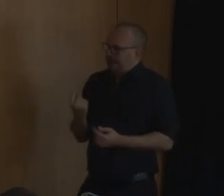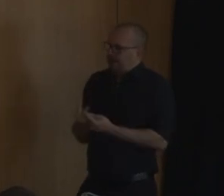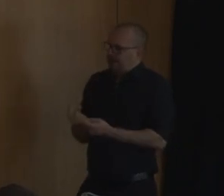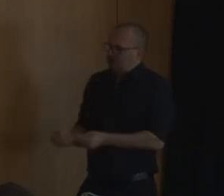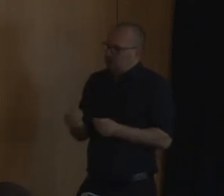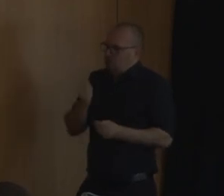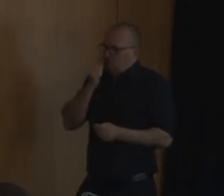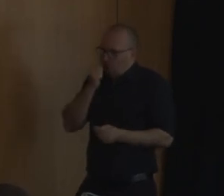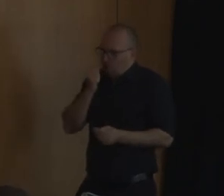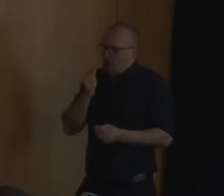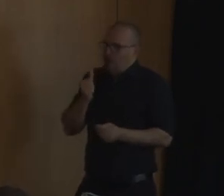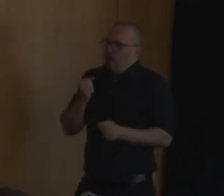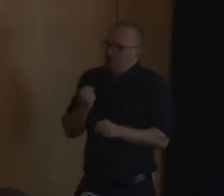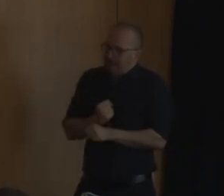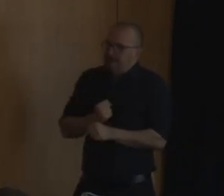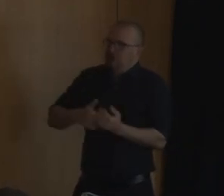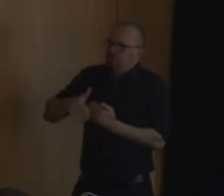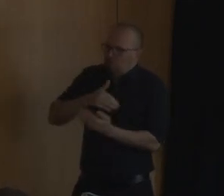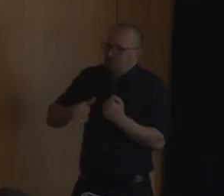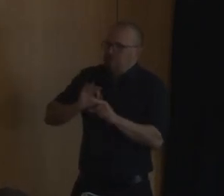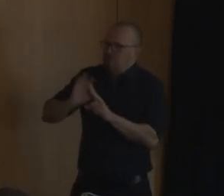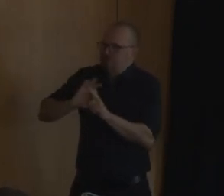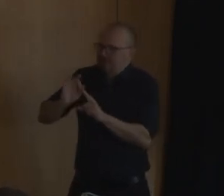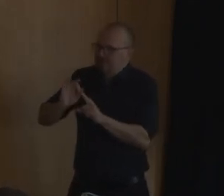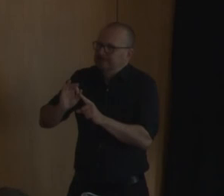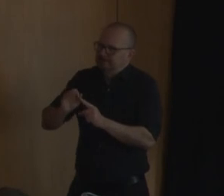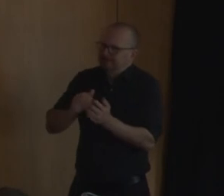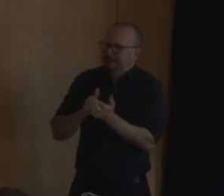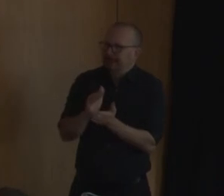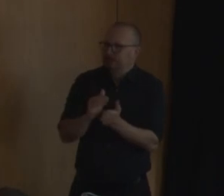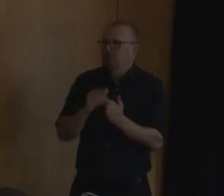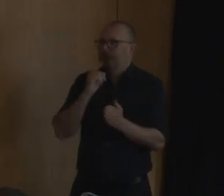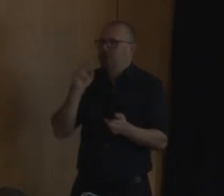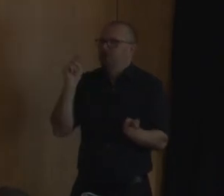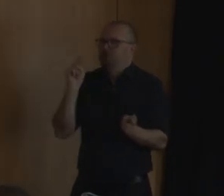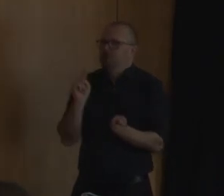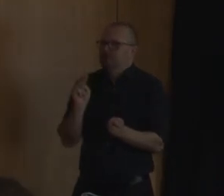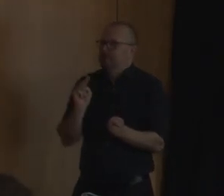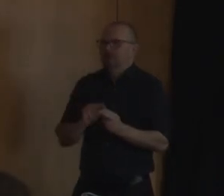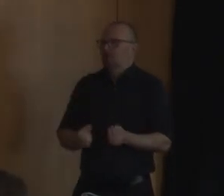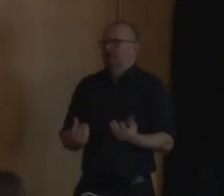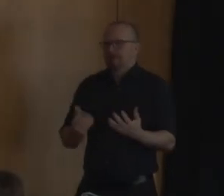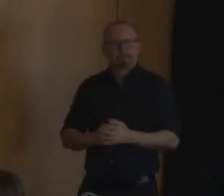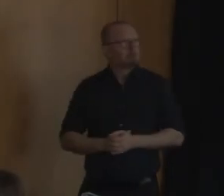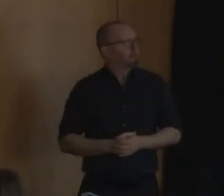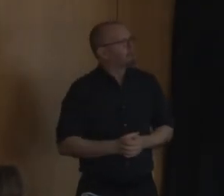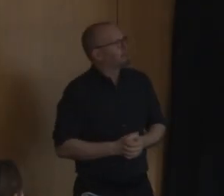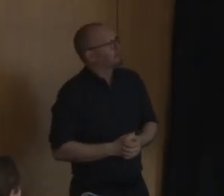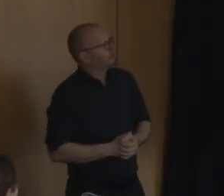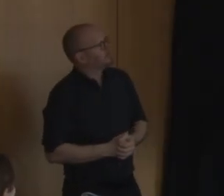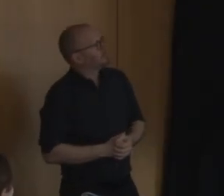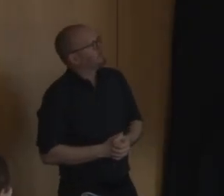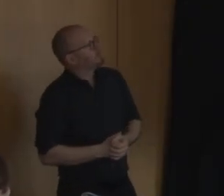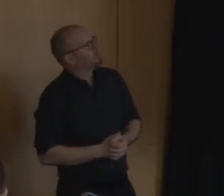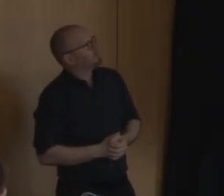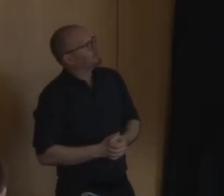difference. Sell it to sponsors. Scale it back, but still do it. The final two, testing, vital